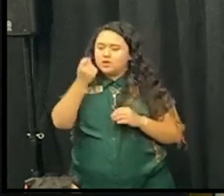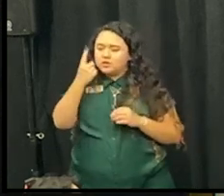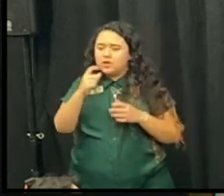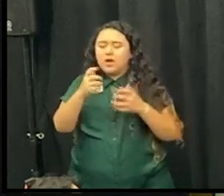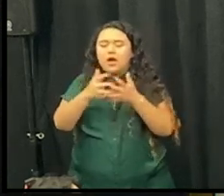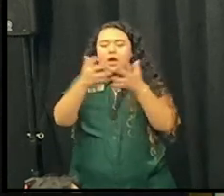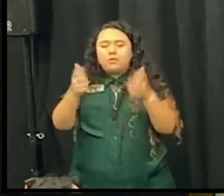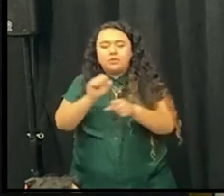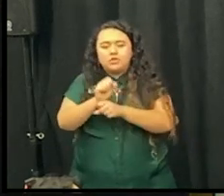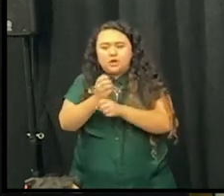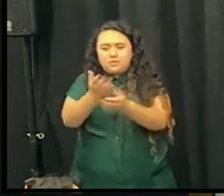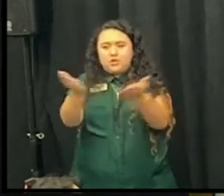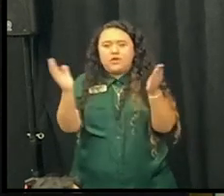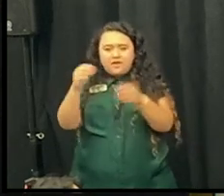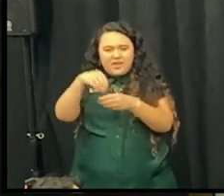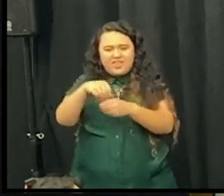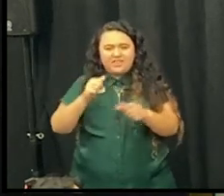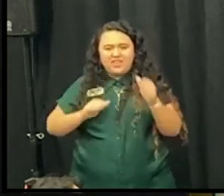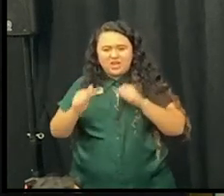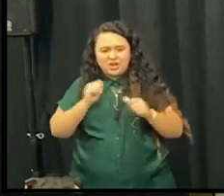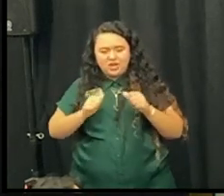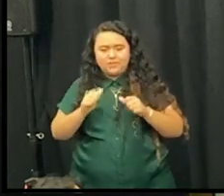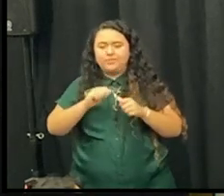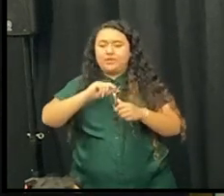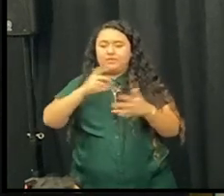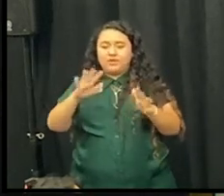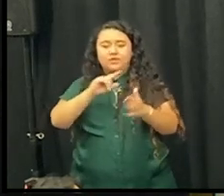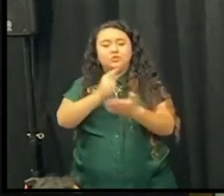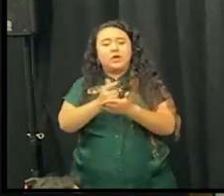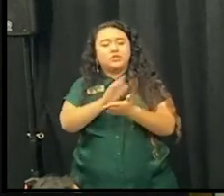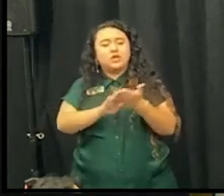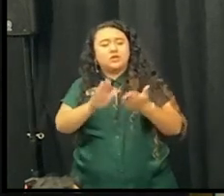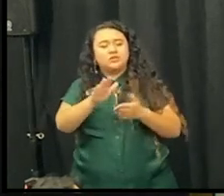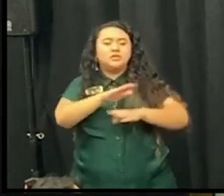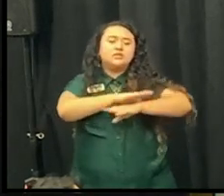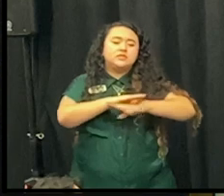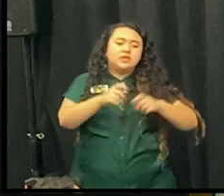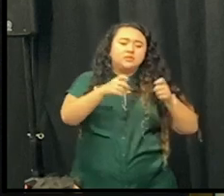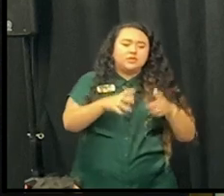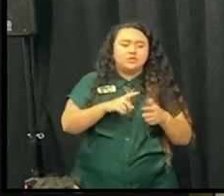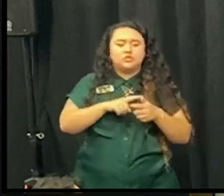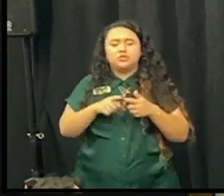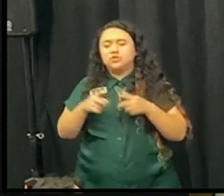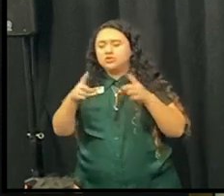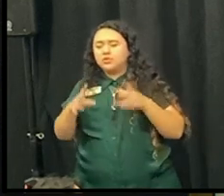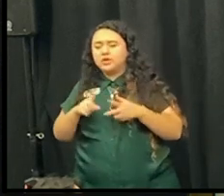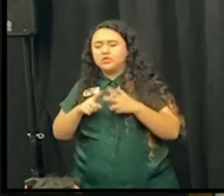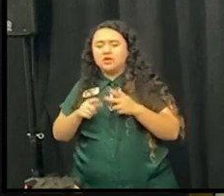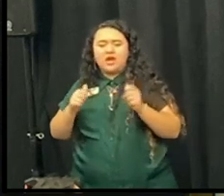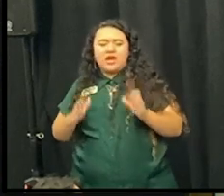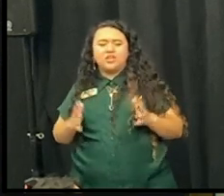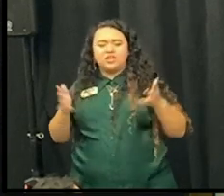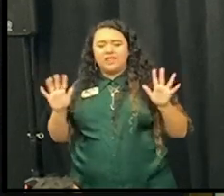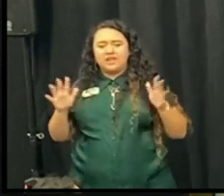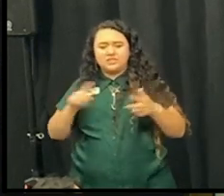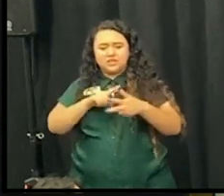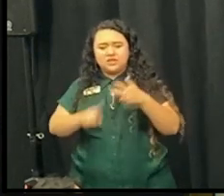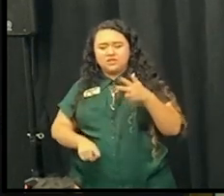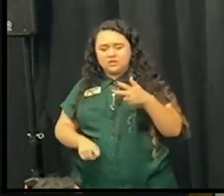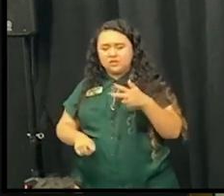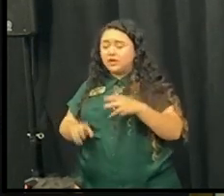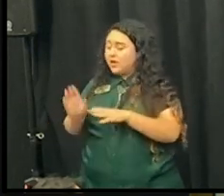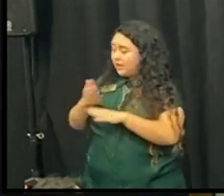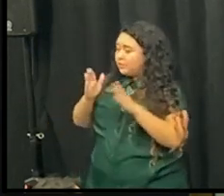many jobs there are in theater. When you graduate college, you're like, oh, stage manager, director, actor. That's really kind of all you think there is. But musician.